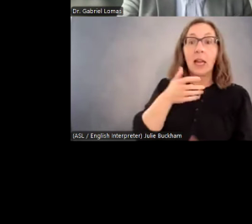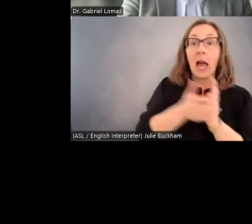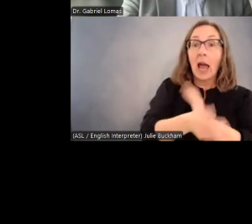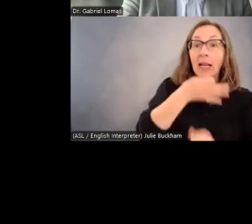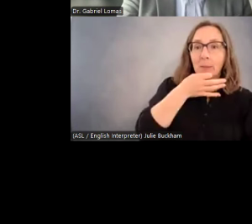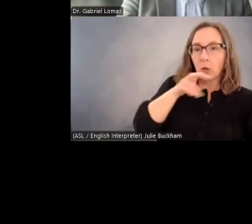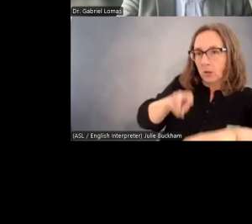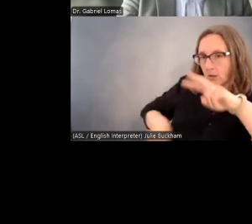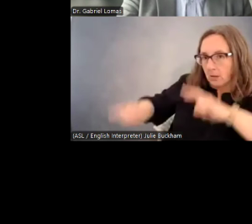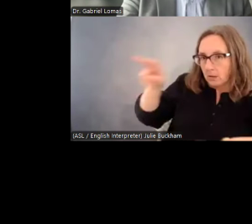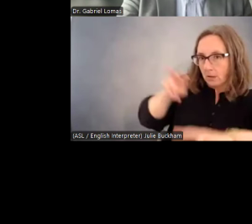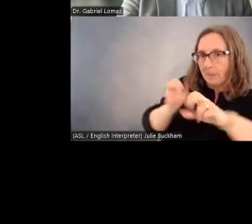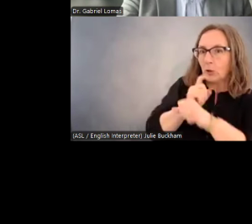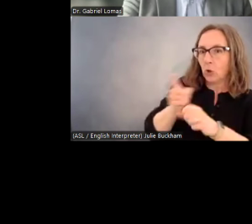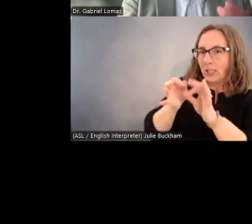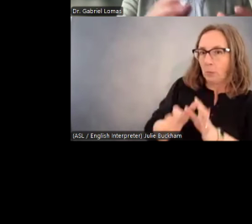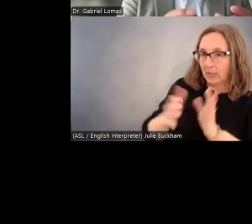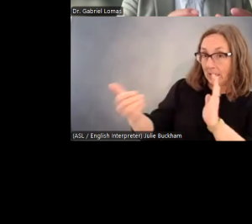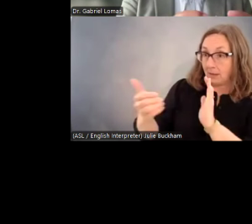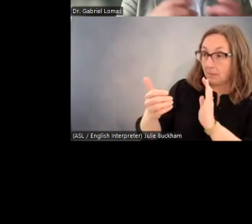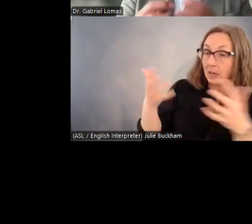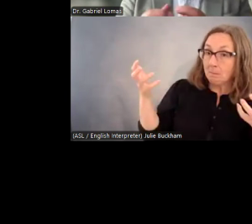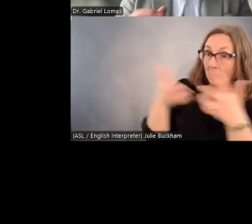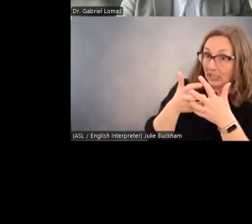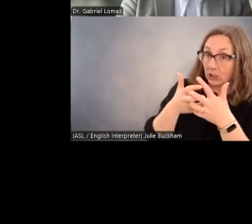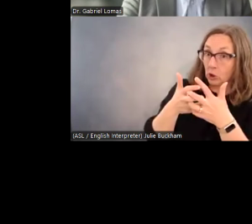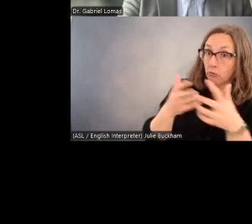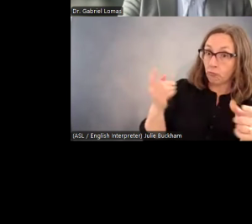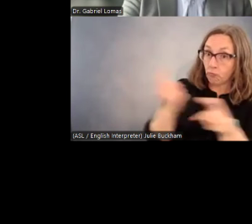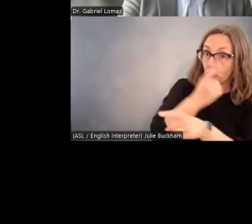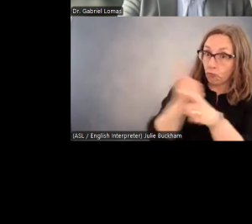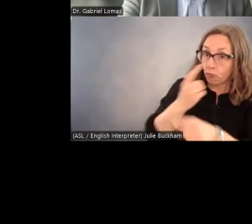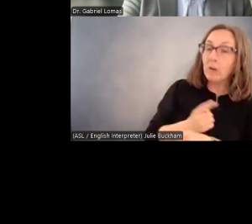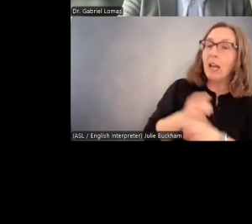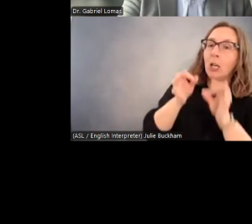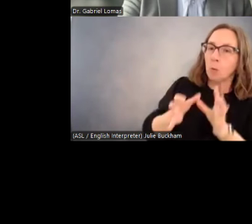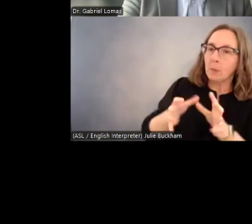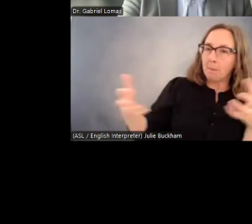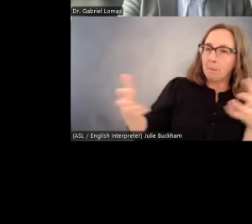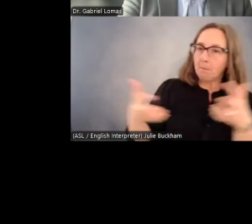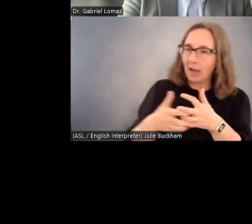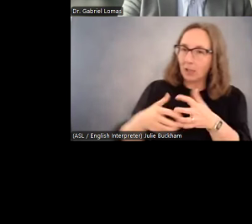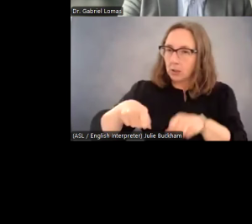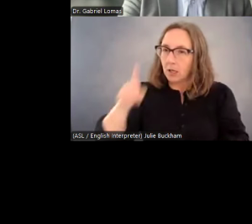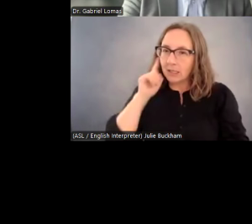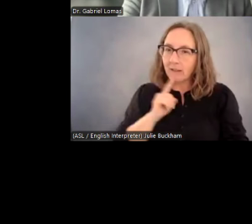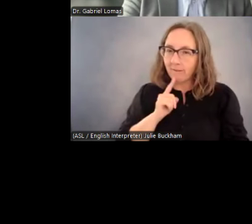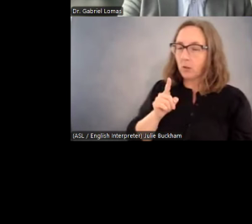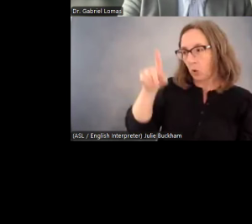the interpreting matches and that the interpreter matches the functioning abilities of the deaf person.